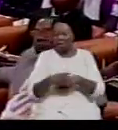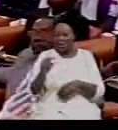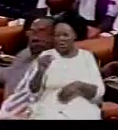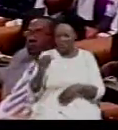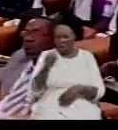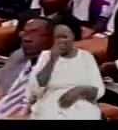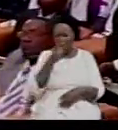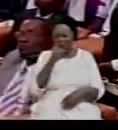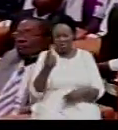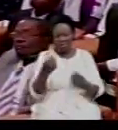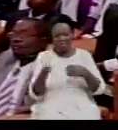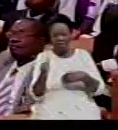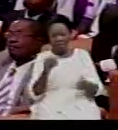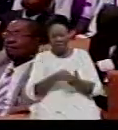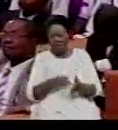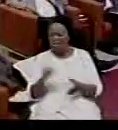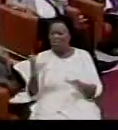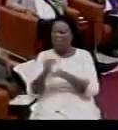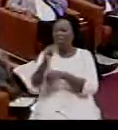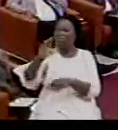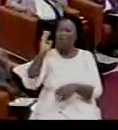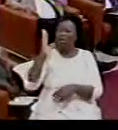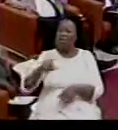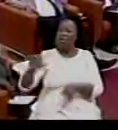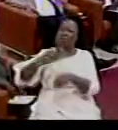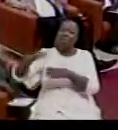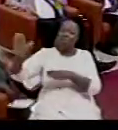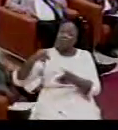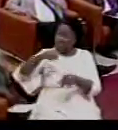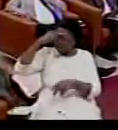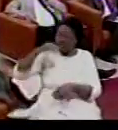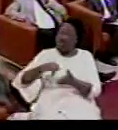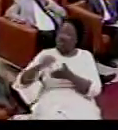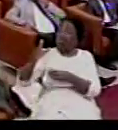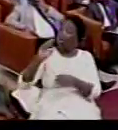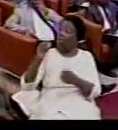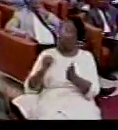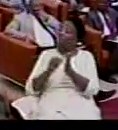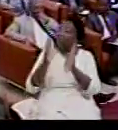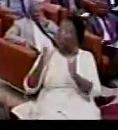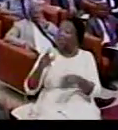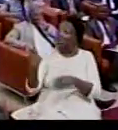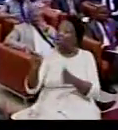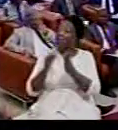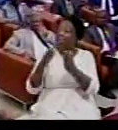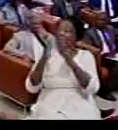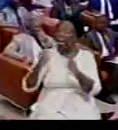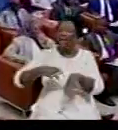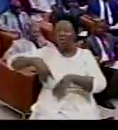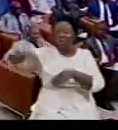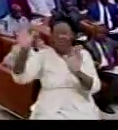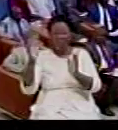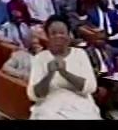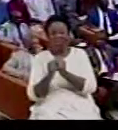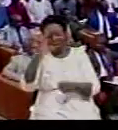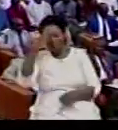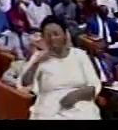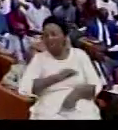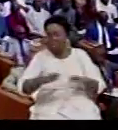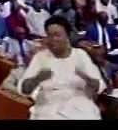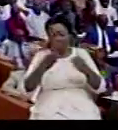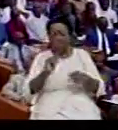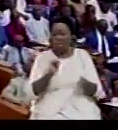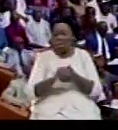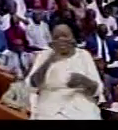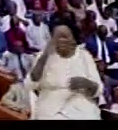It's your pastor, it's your overseer, it's your convener. Take him away. I don't want him anymore. You'll not be like that